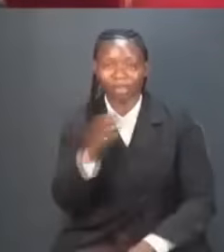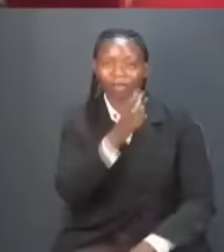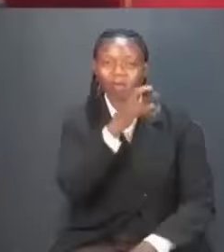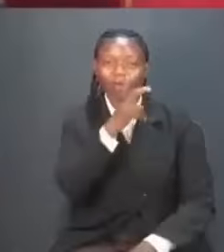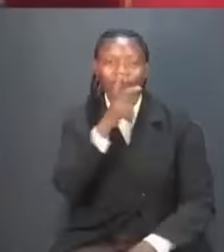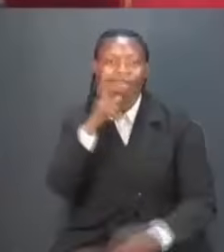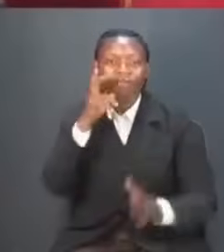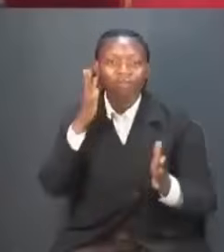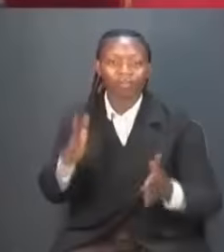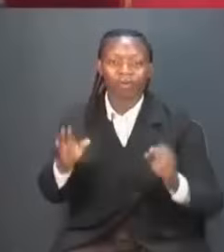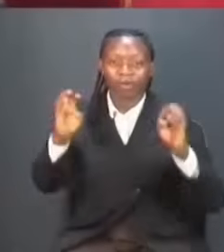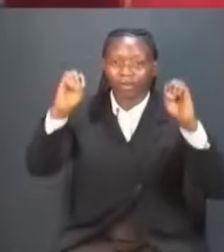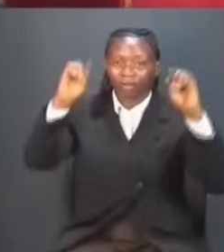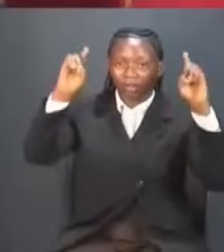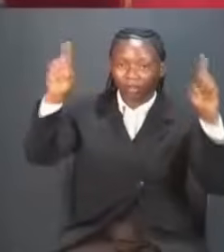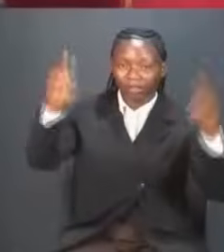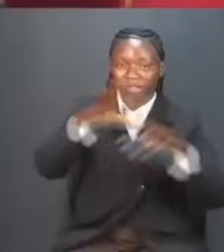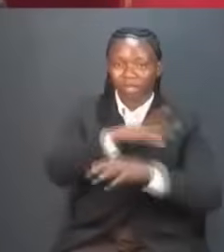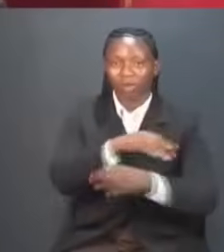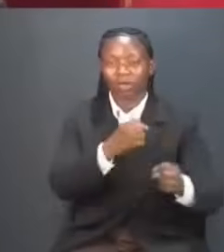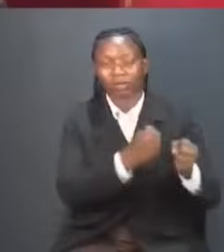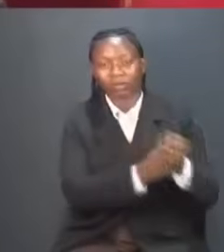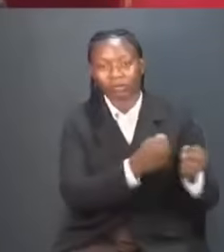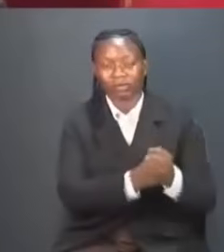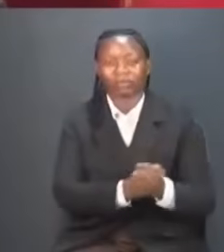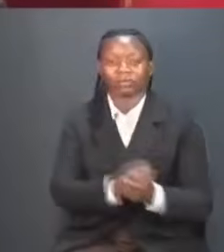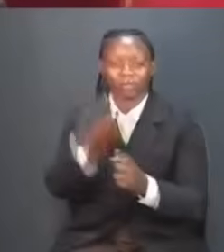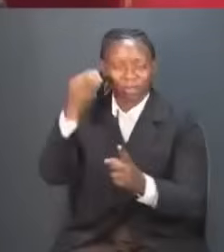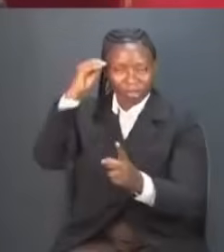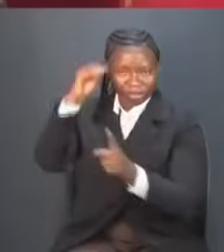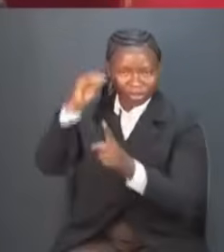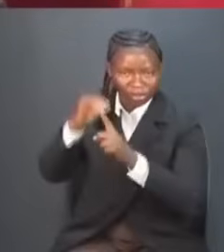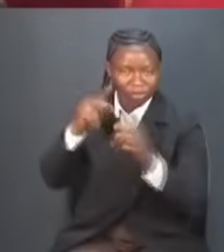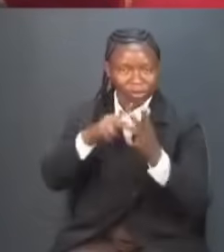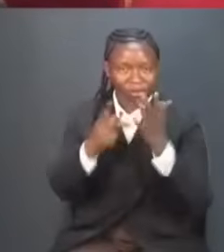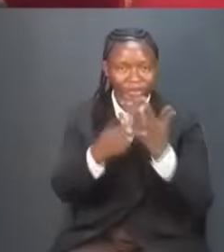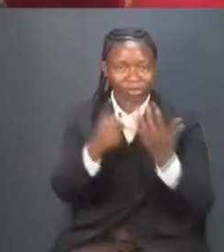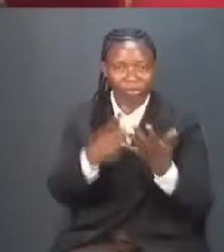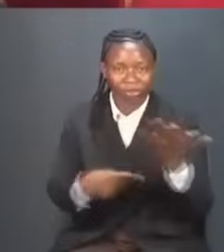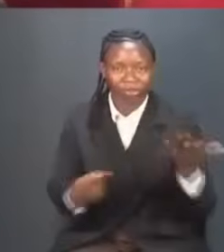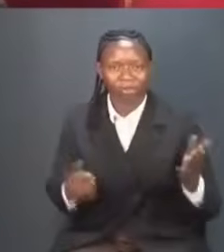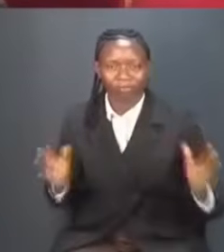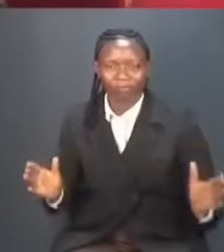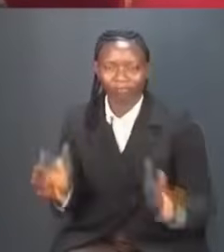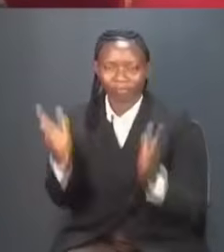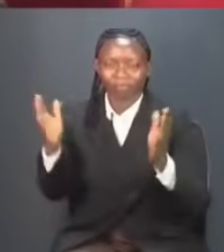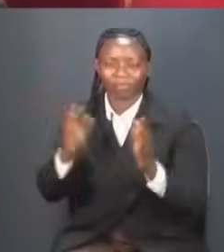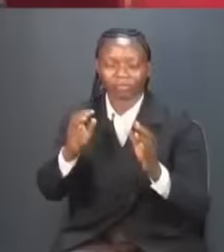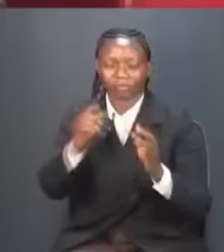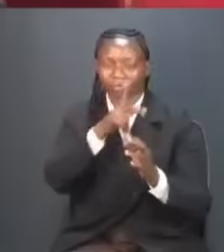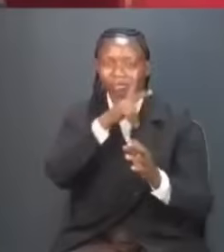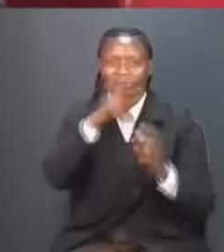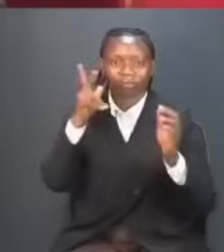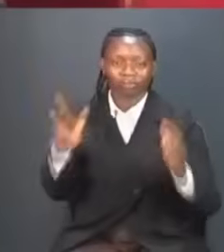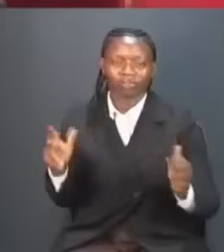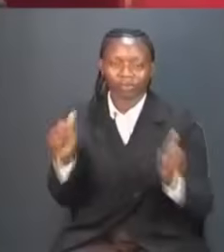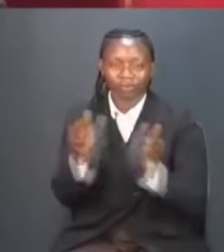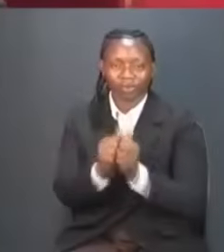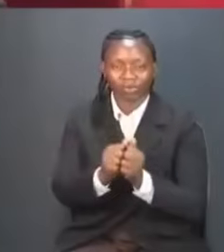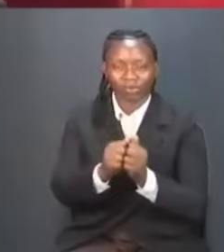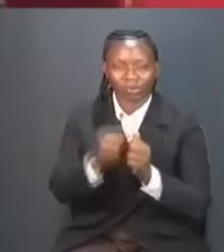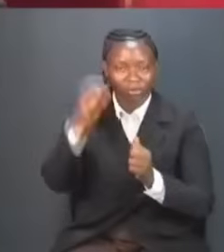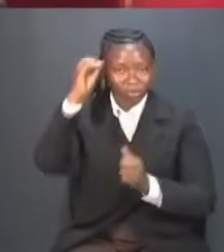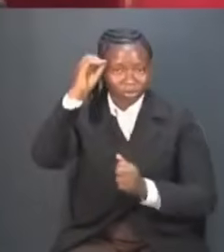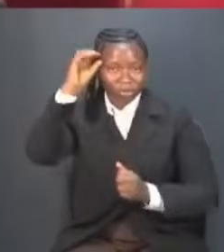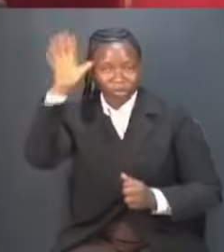education and extension support. And the objective of this program is to empower farmers with knowledge and tools to